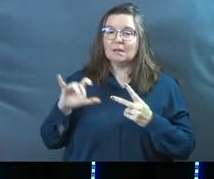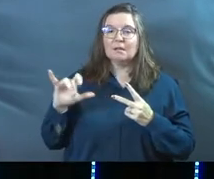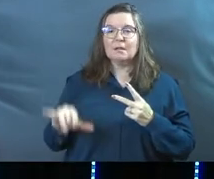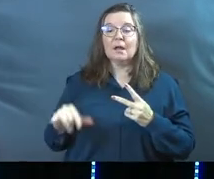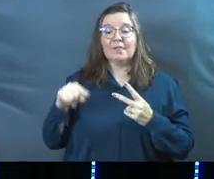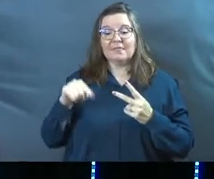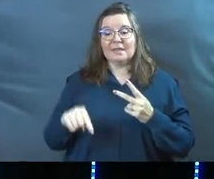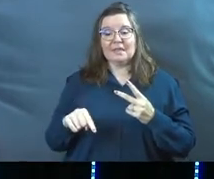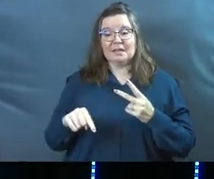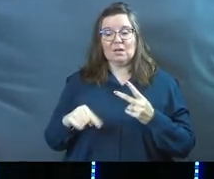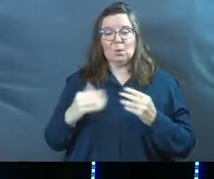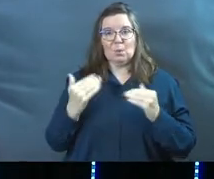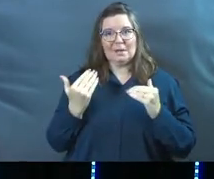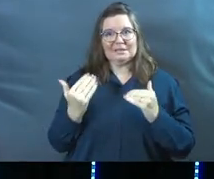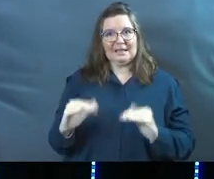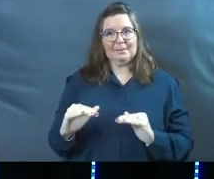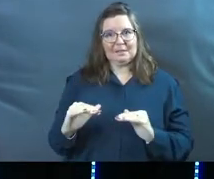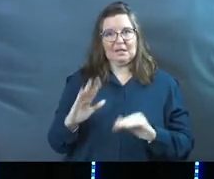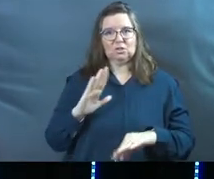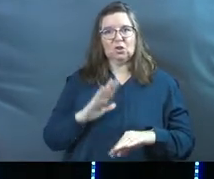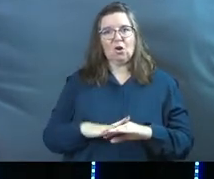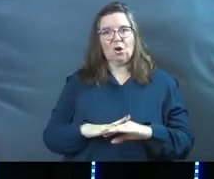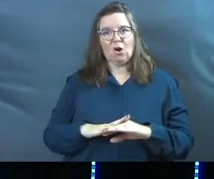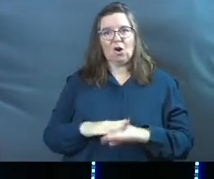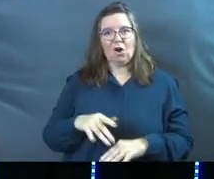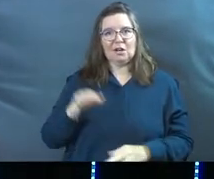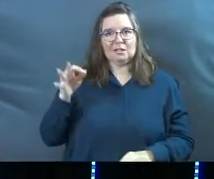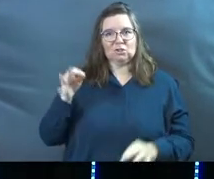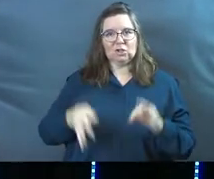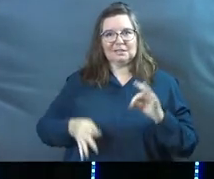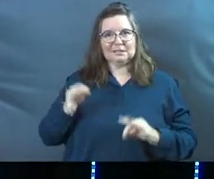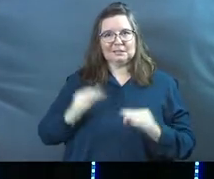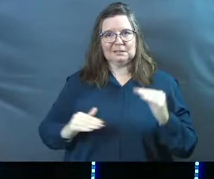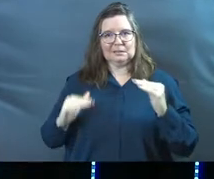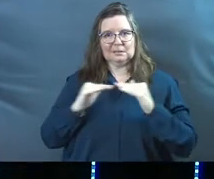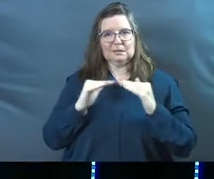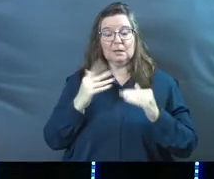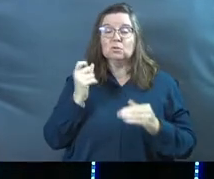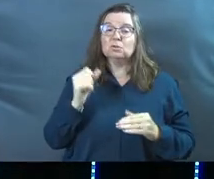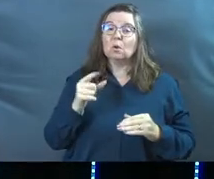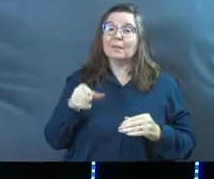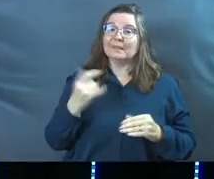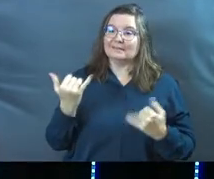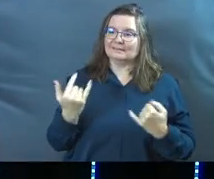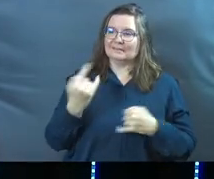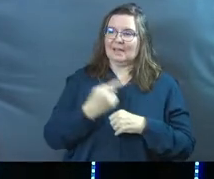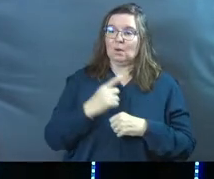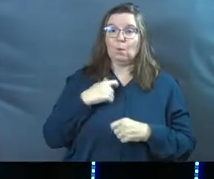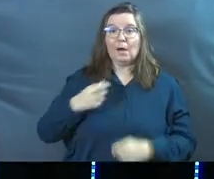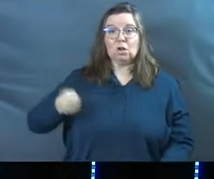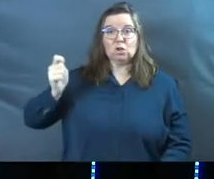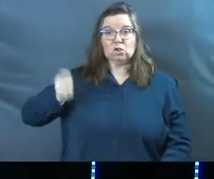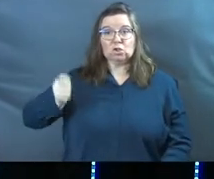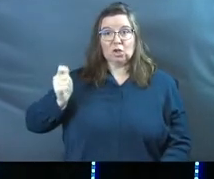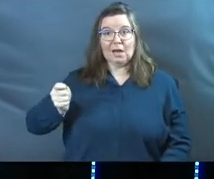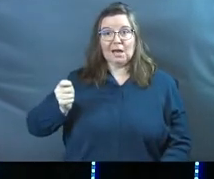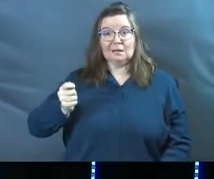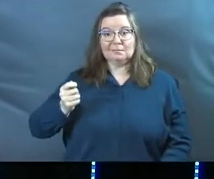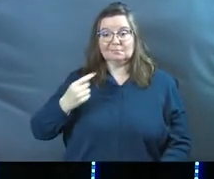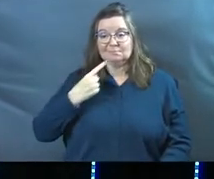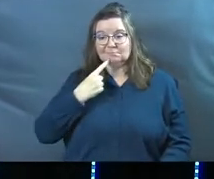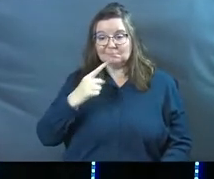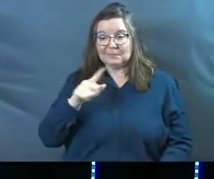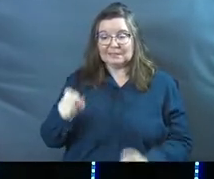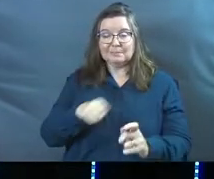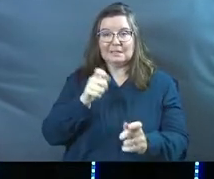that this was a limitation on justice. So, you know, these days when a judge renders a